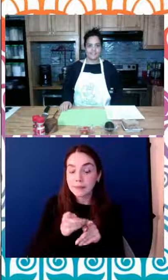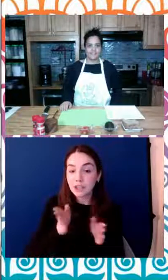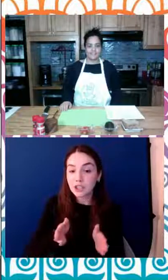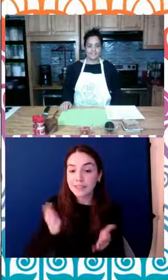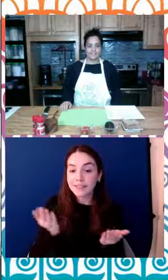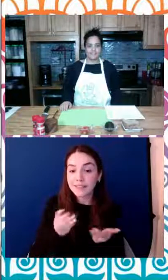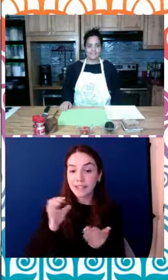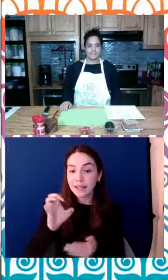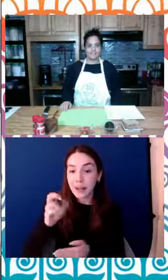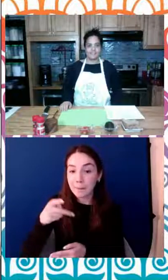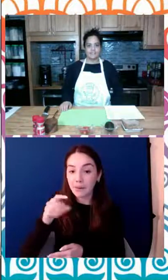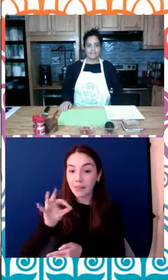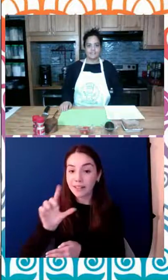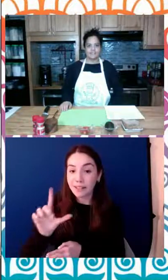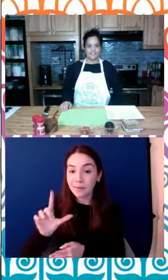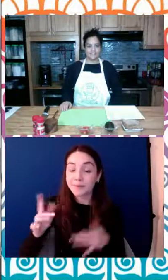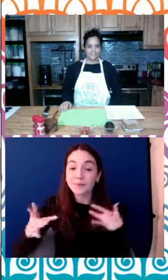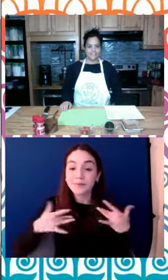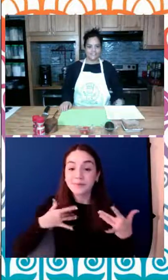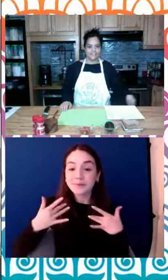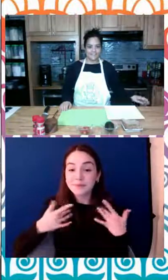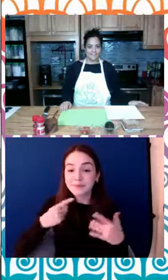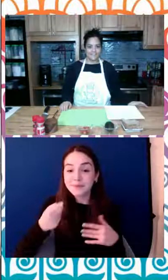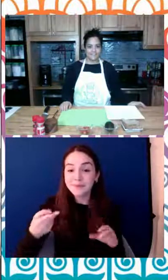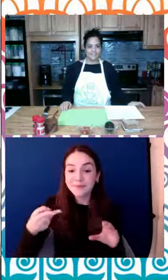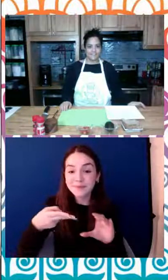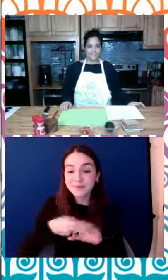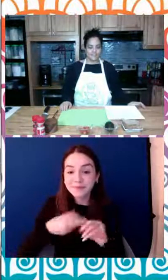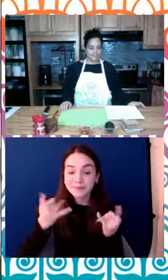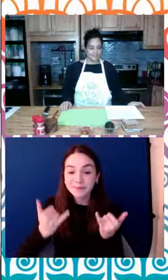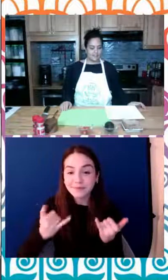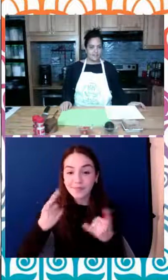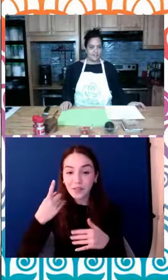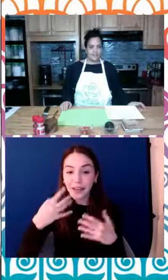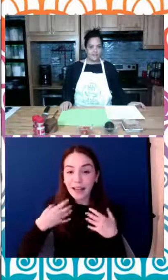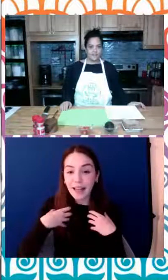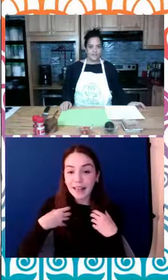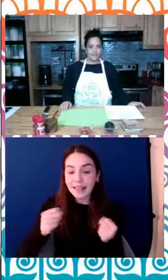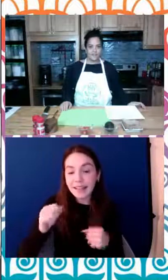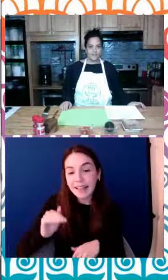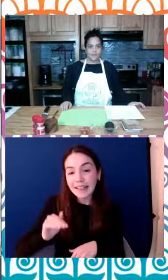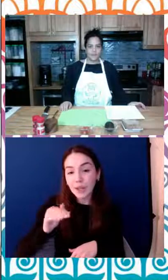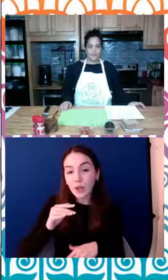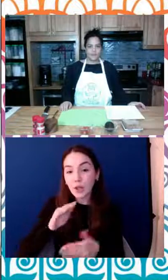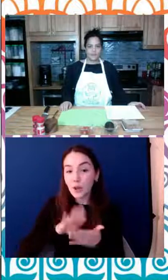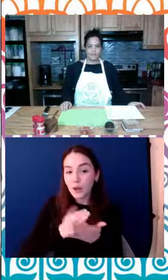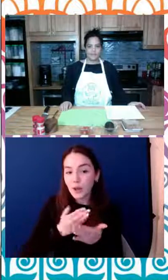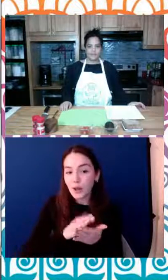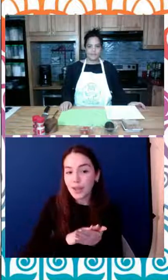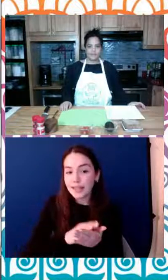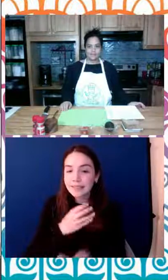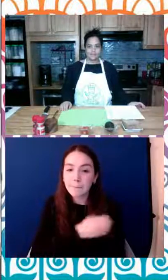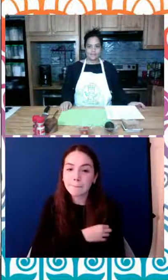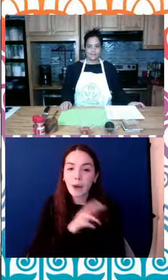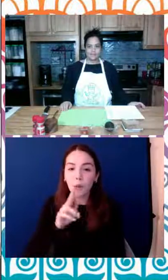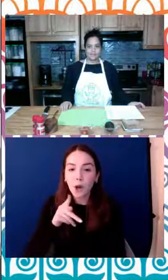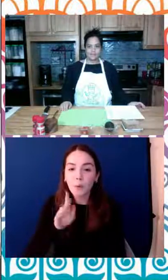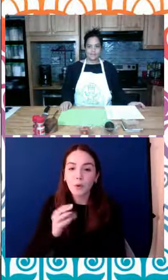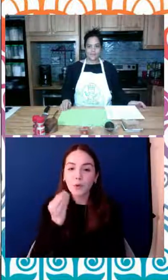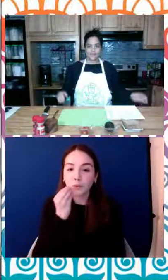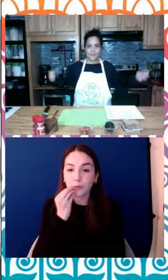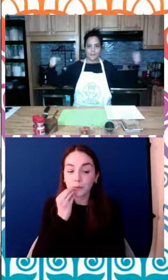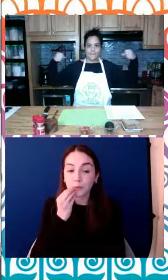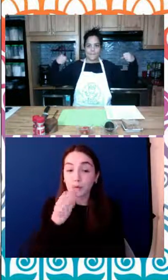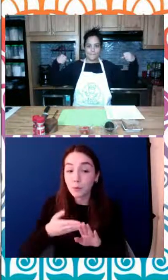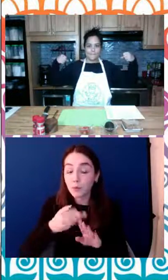Free Library. And we're so excited that you could join us today for Healthy Little Cooks Power Up Your Food. Before we get started with